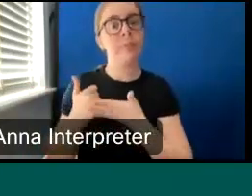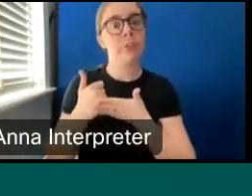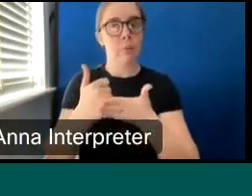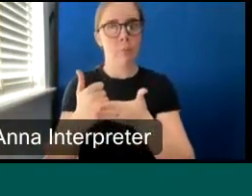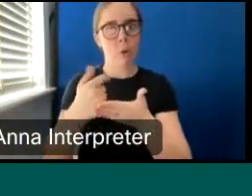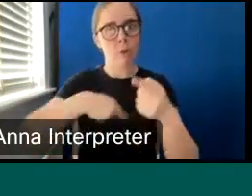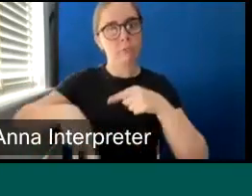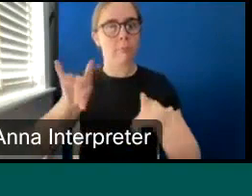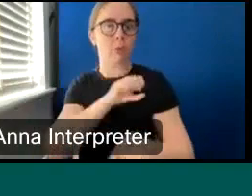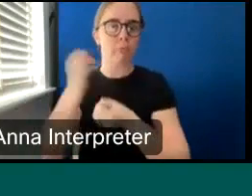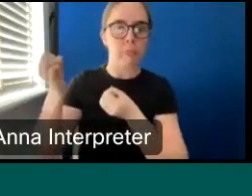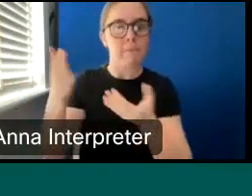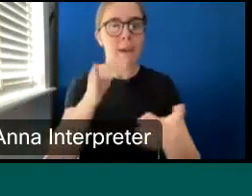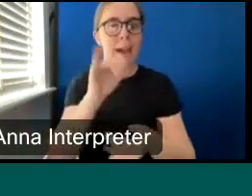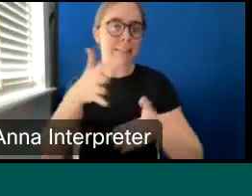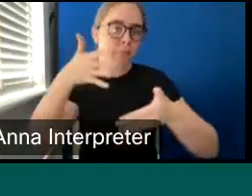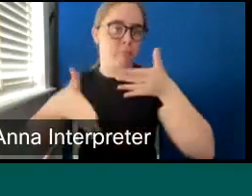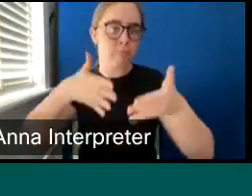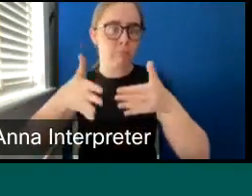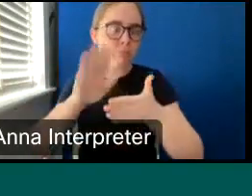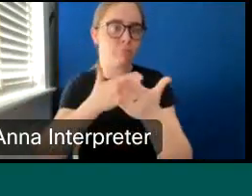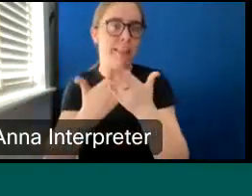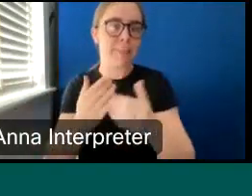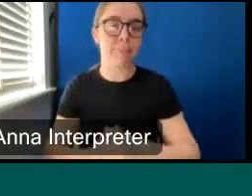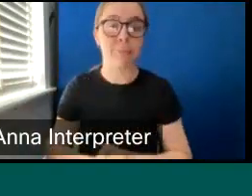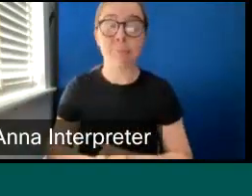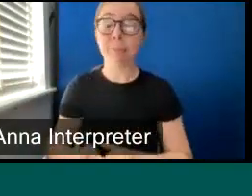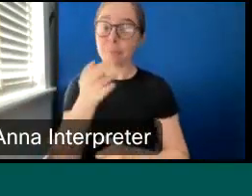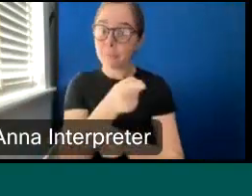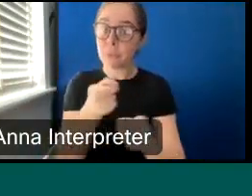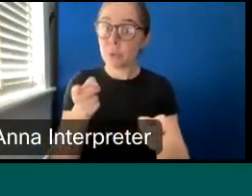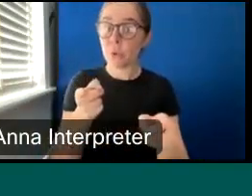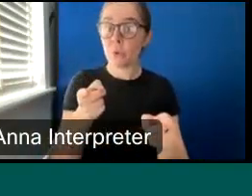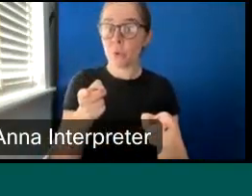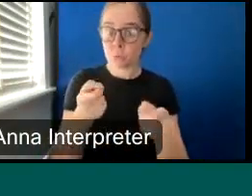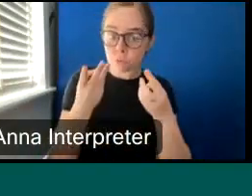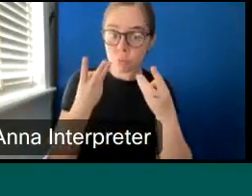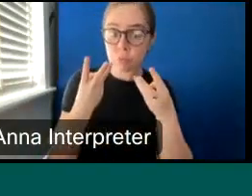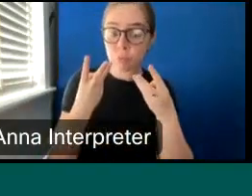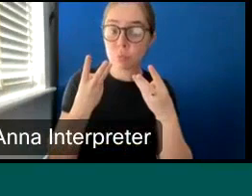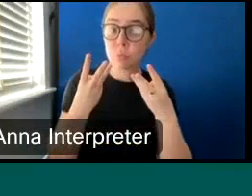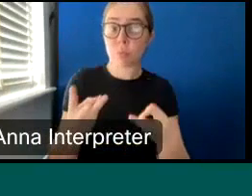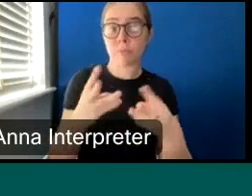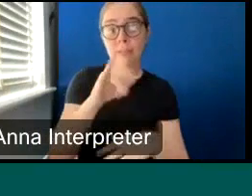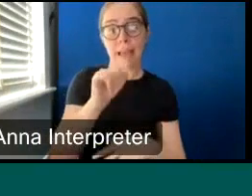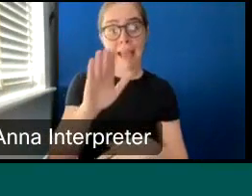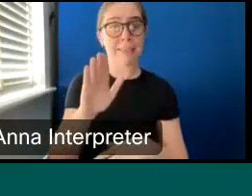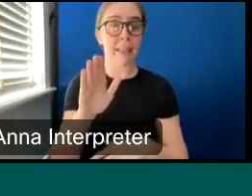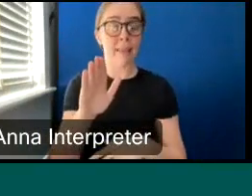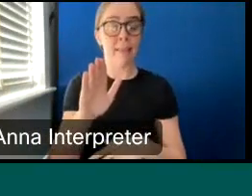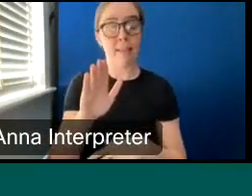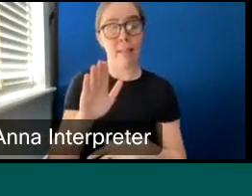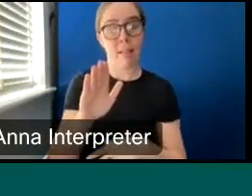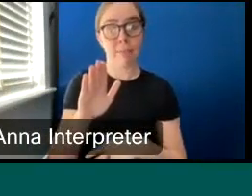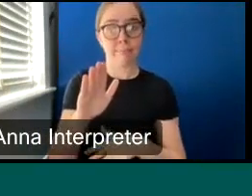with providing the sign language. So should you wish to have the interpreter assist